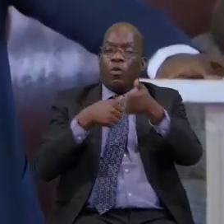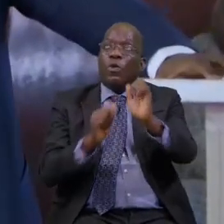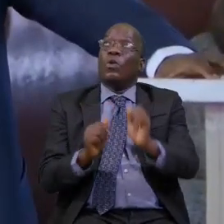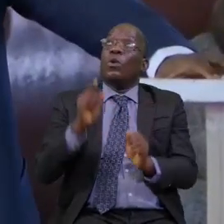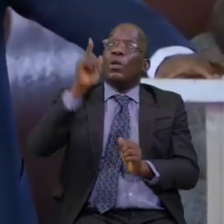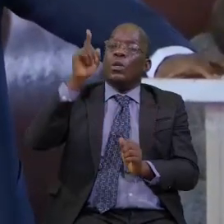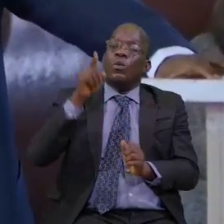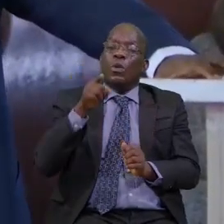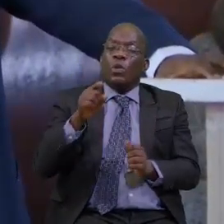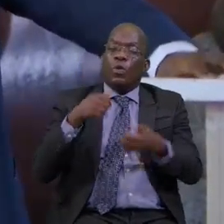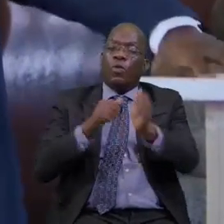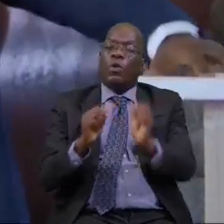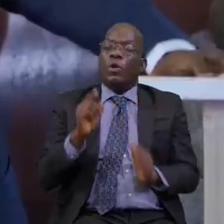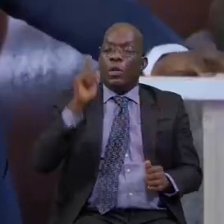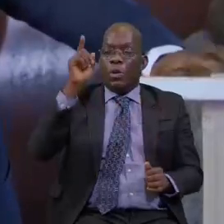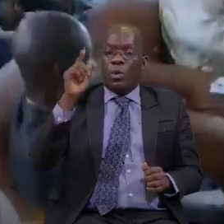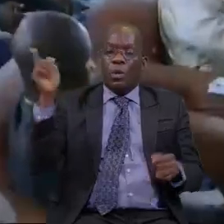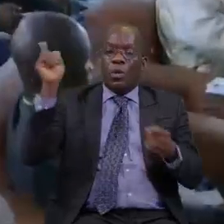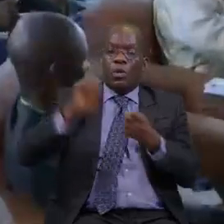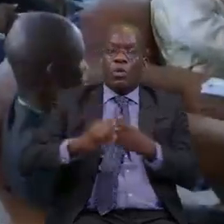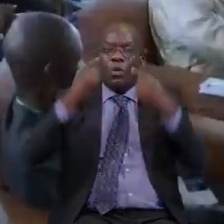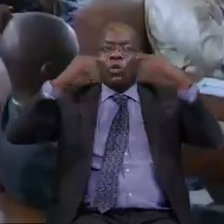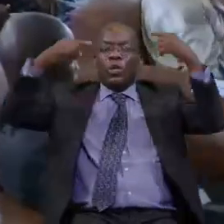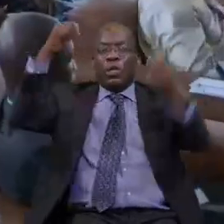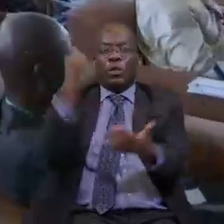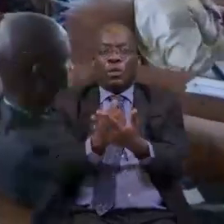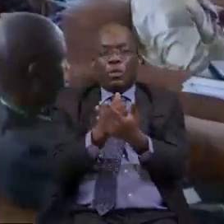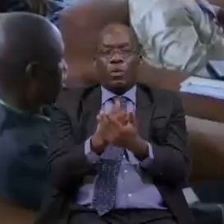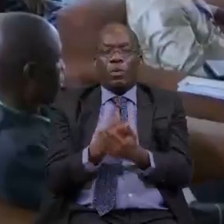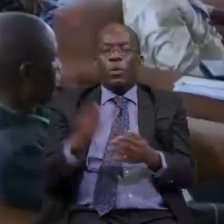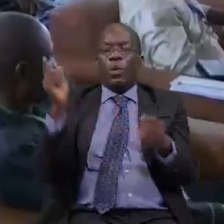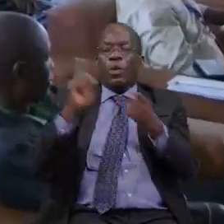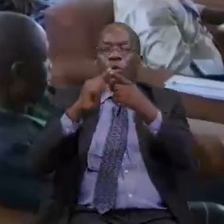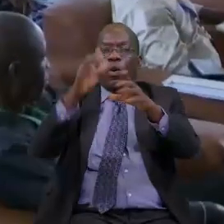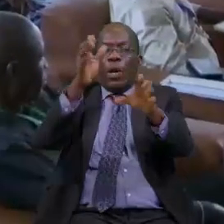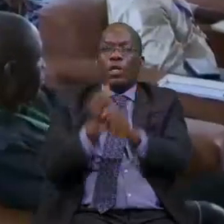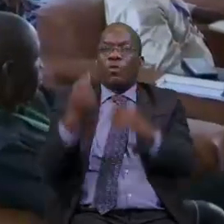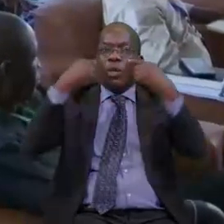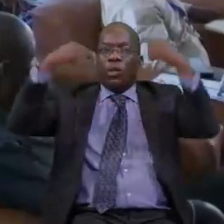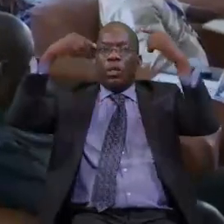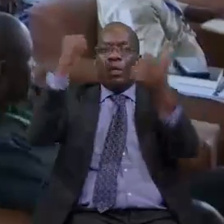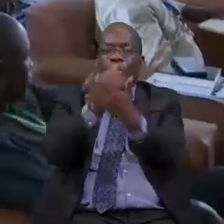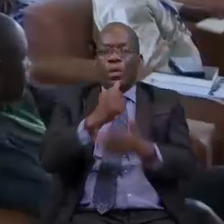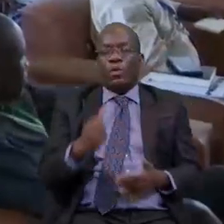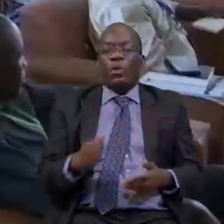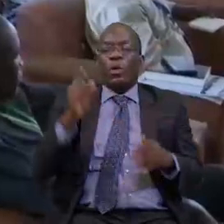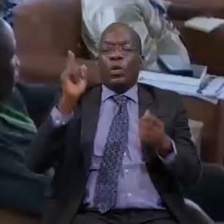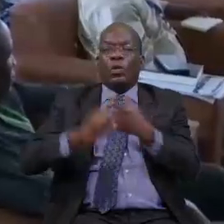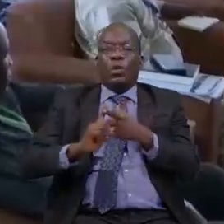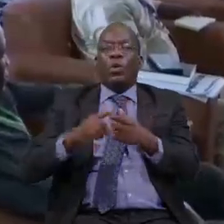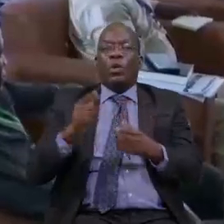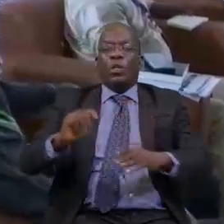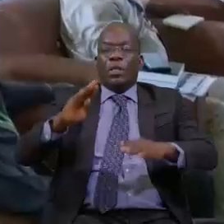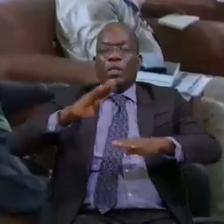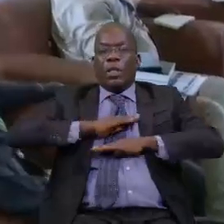him into success, into achievement, and into the satisfaction of